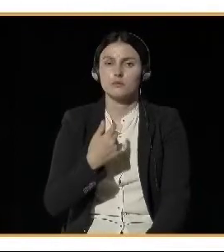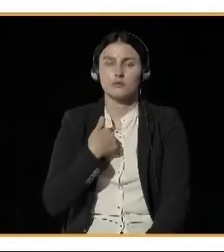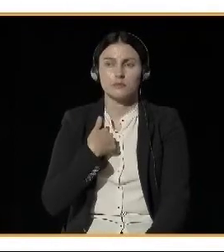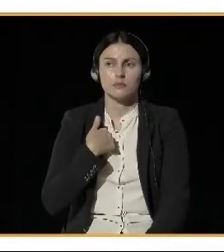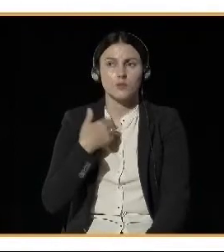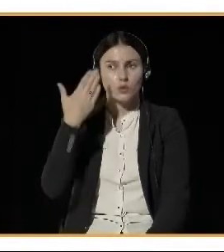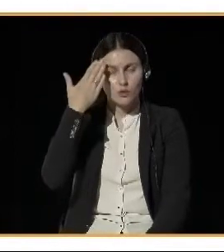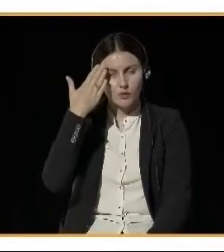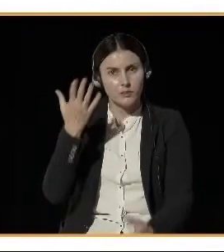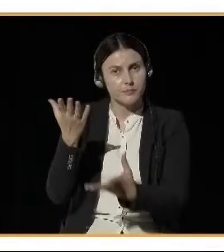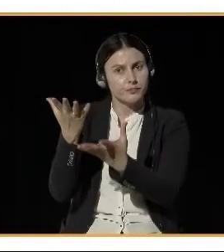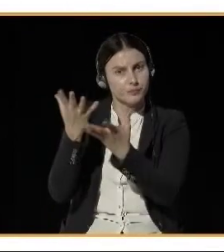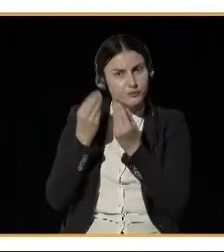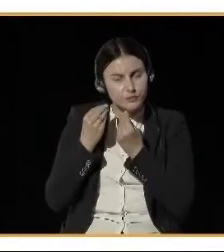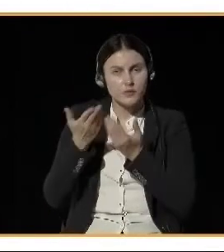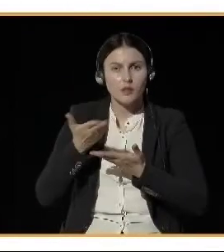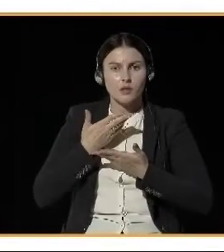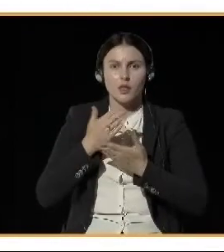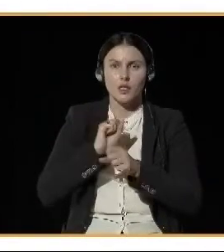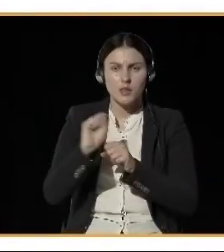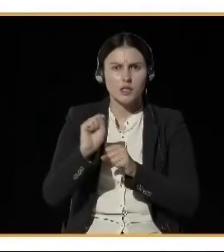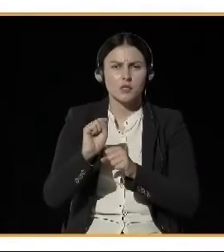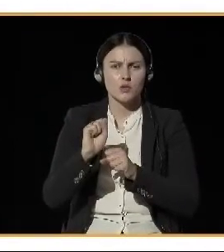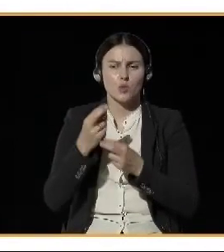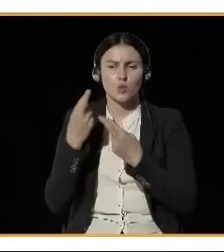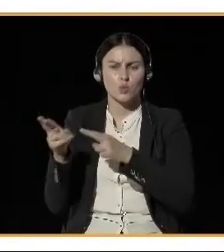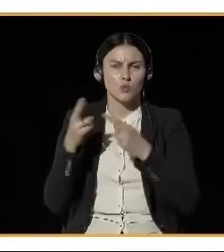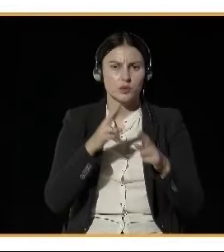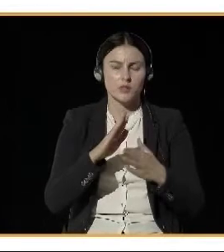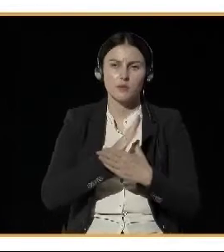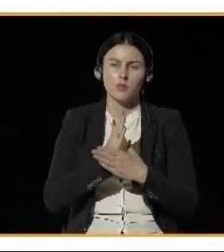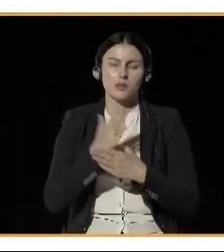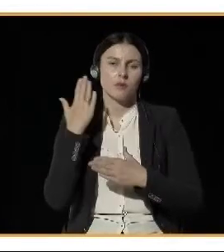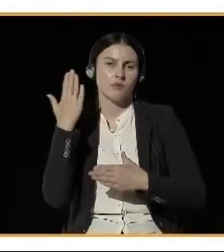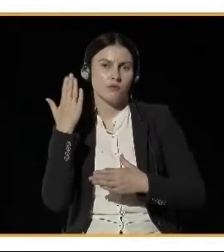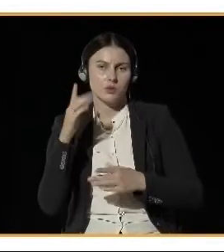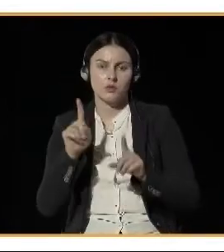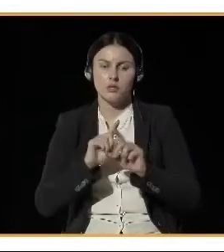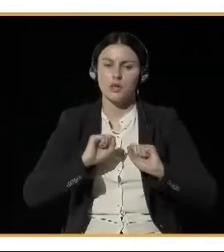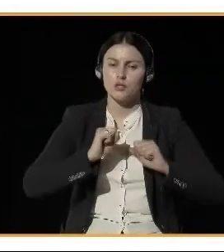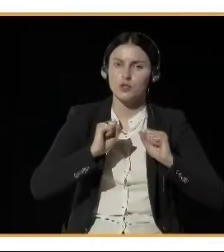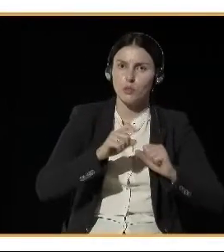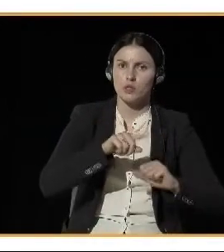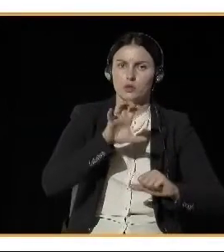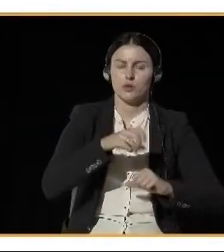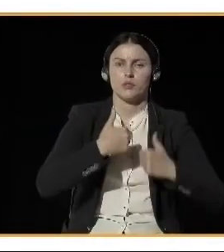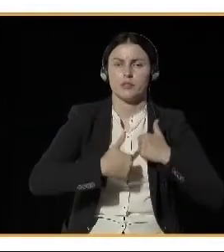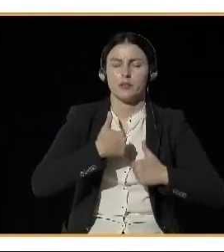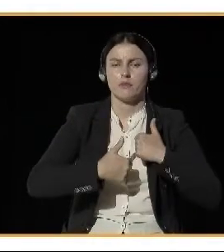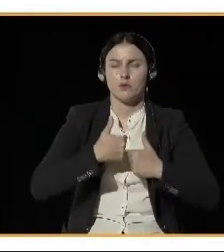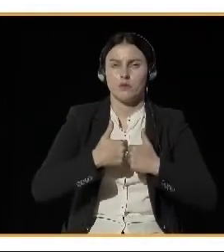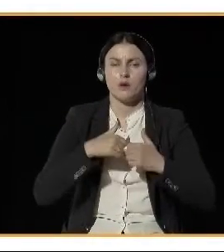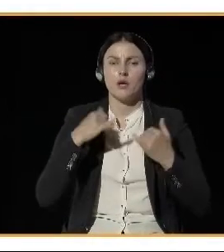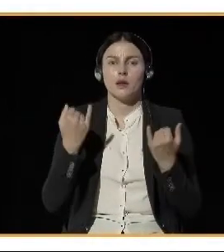difference between volunteering and professional activities. Volunteering, what Hilde told us, is